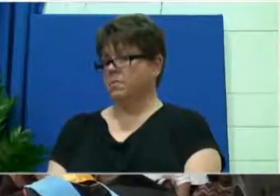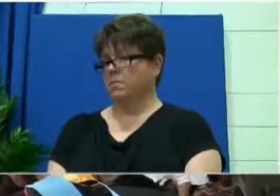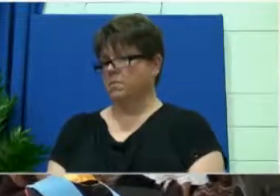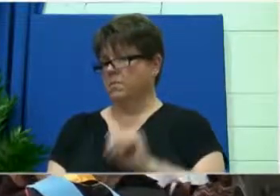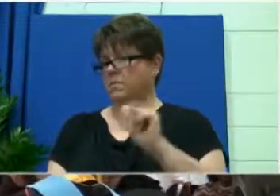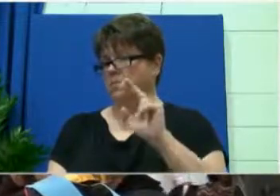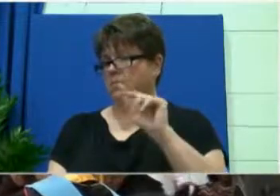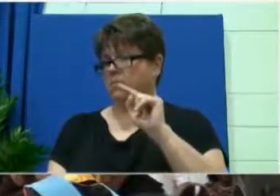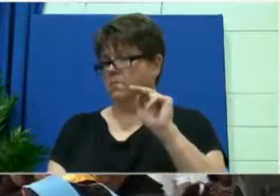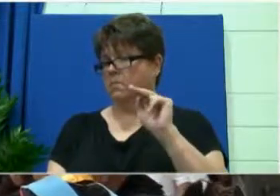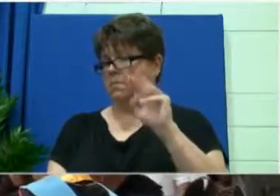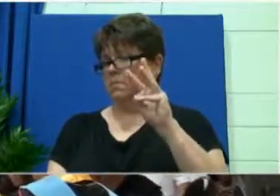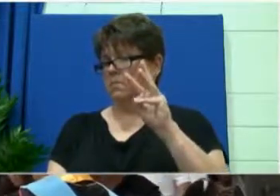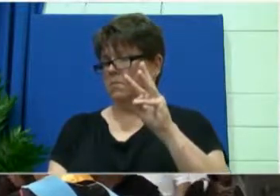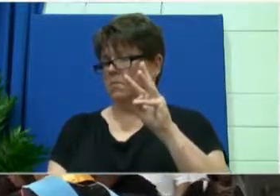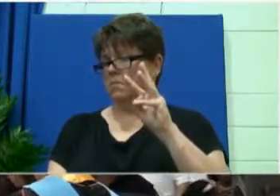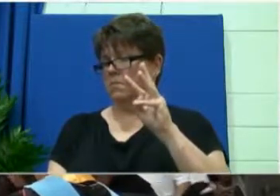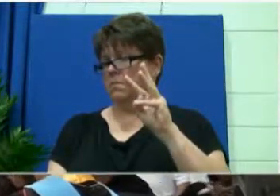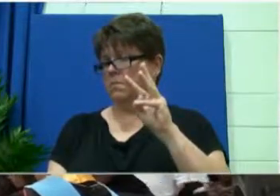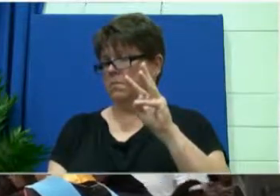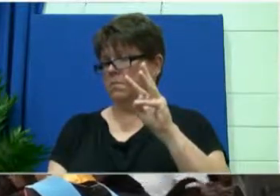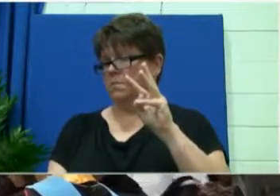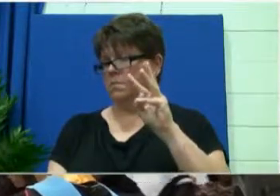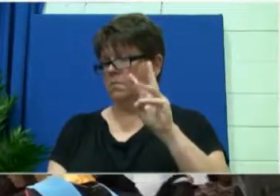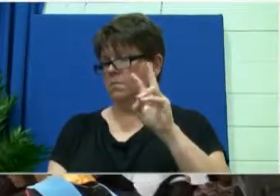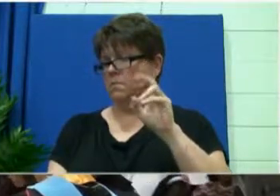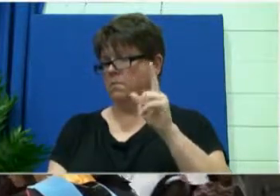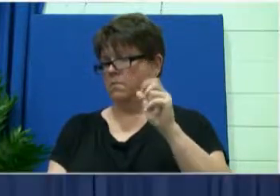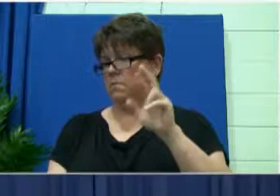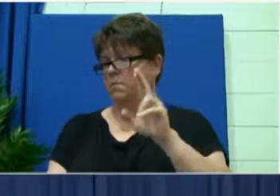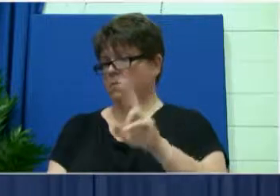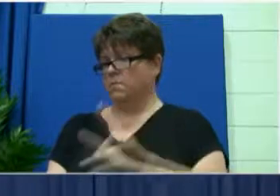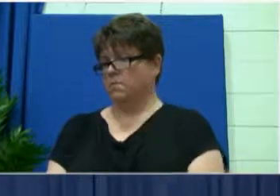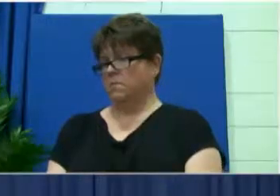Austin Randall Wagner, Associate in Arts.